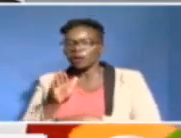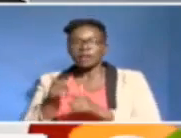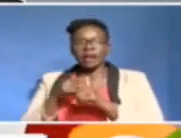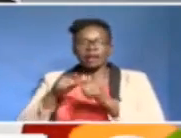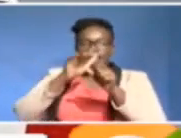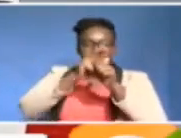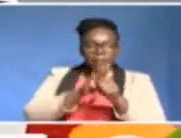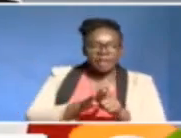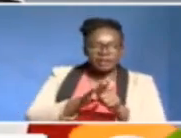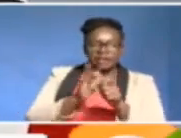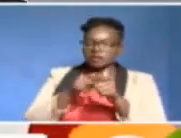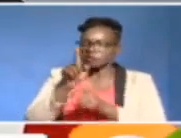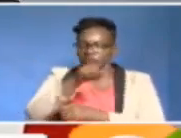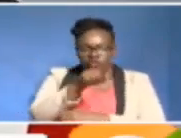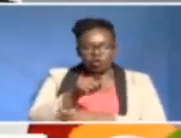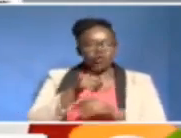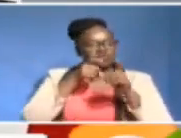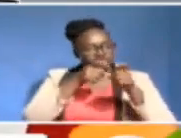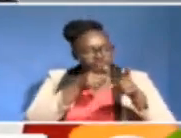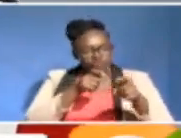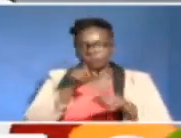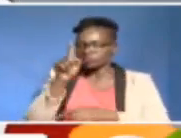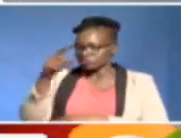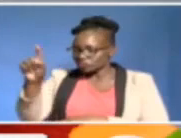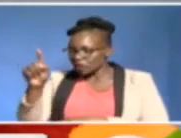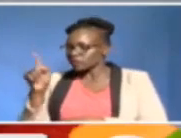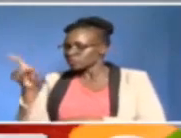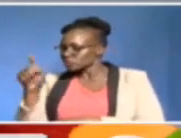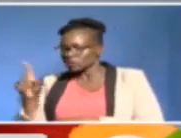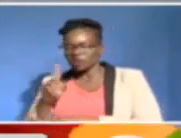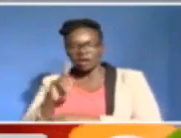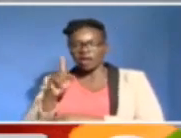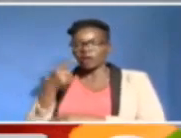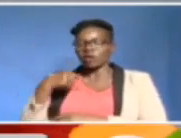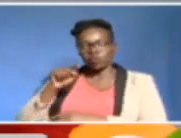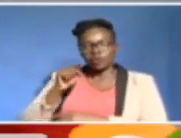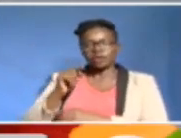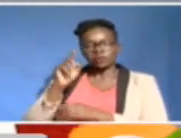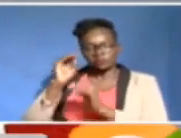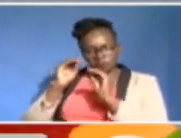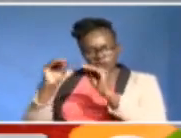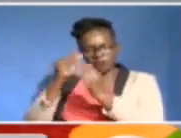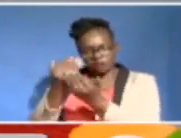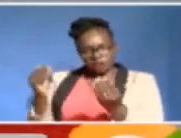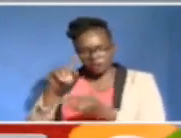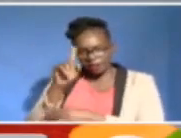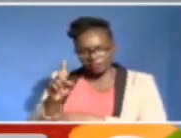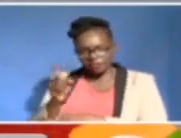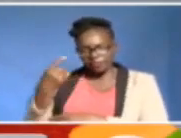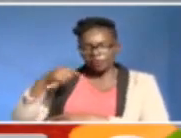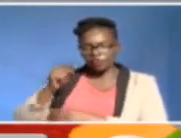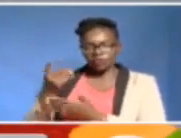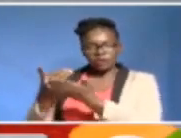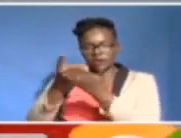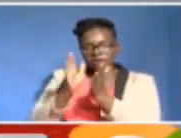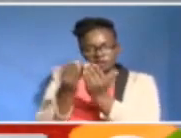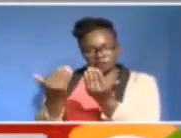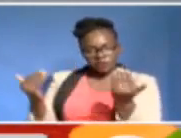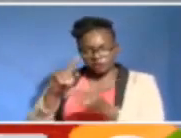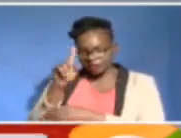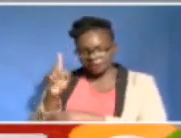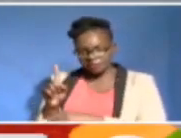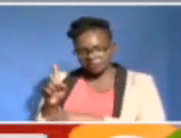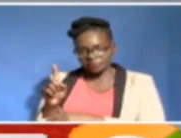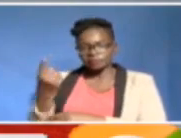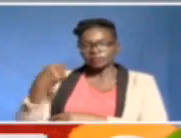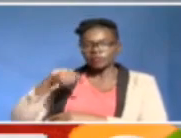and saying you're wrong and saying you're right. Are we talking to our children? Are we having this conversation? Right. Are